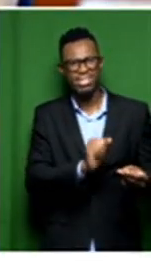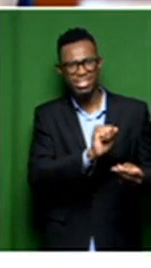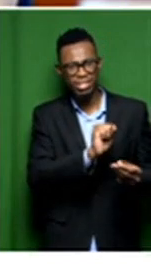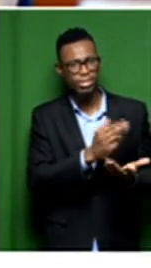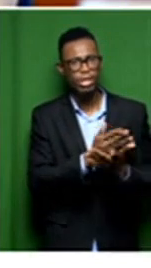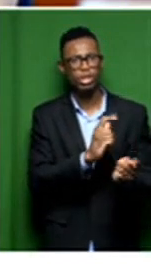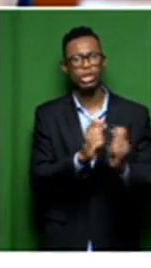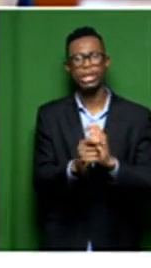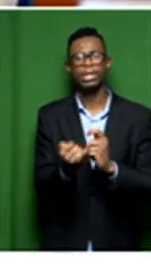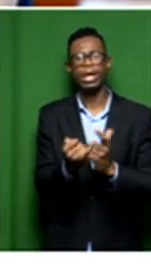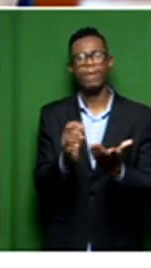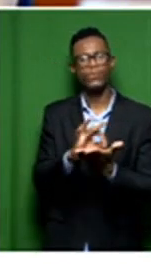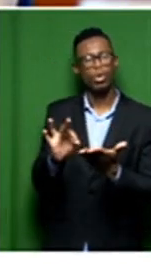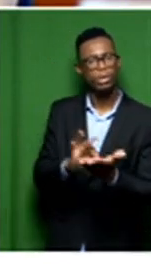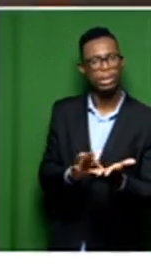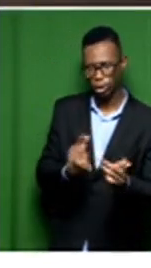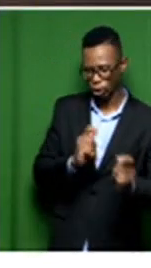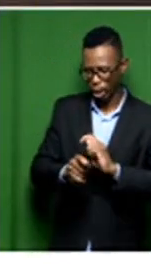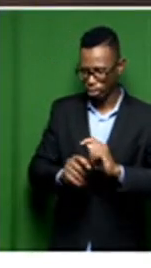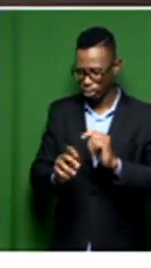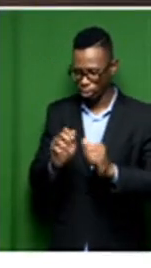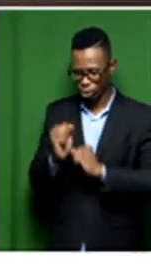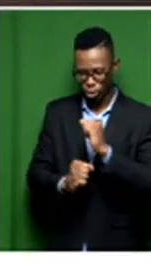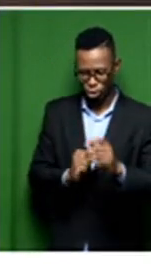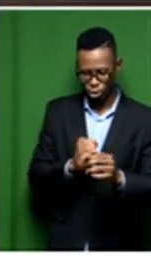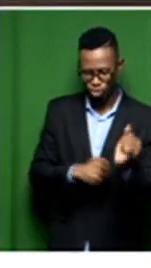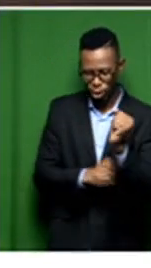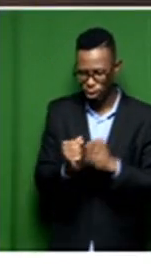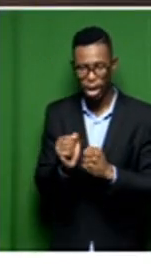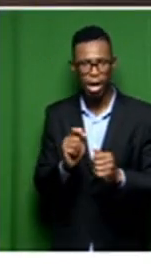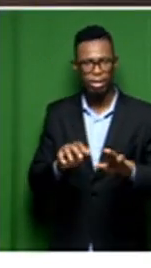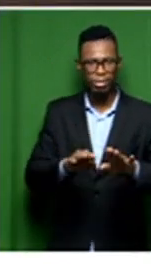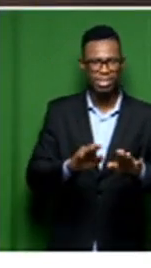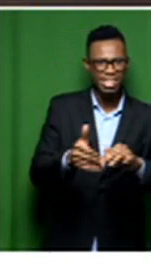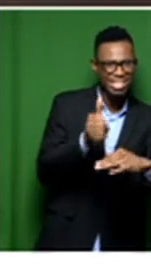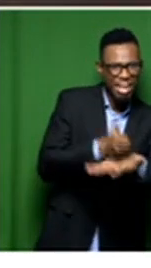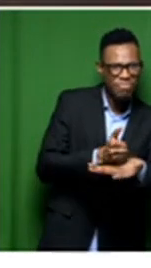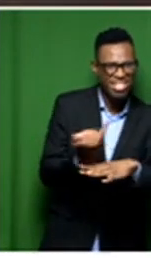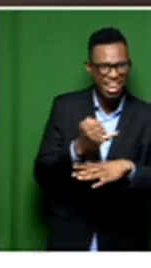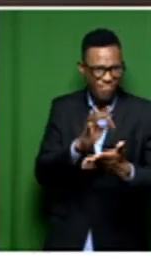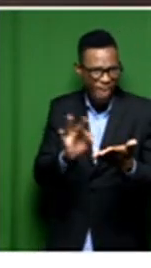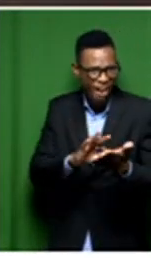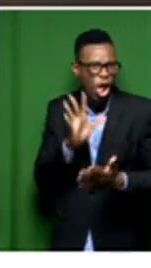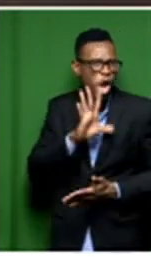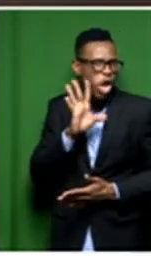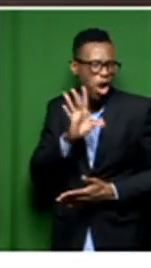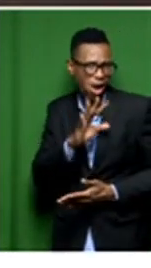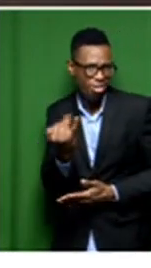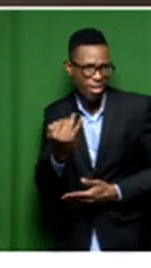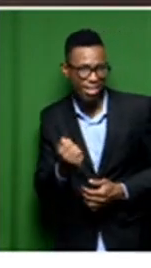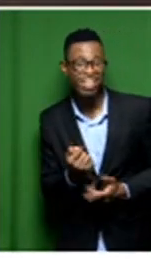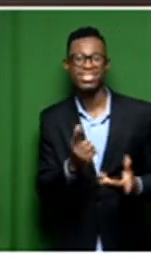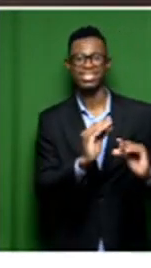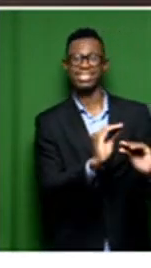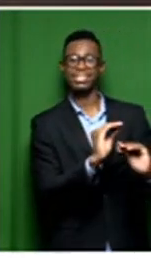voting station where children can register to vote and then make their voices heard at a kind of ad hoc voting booth and put